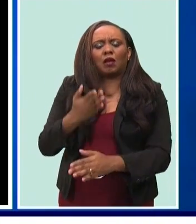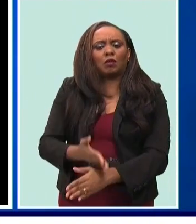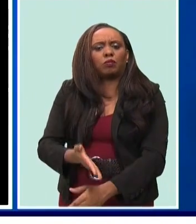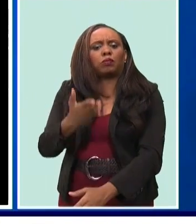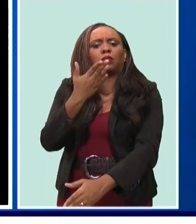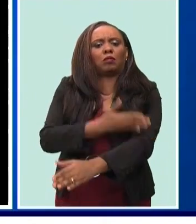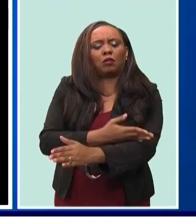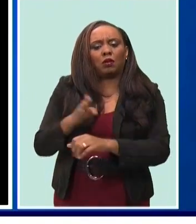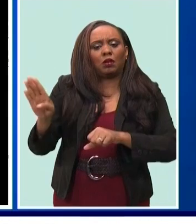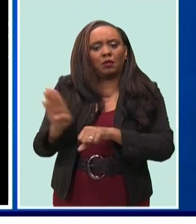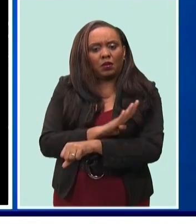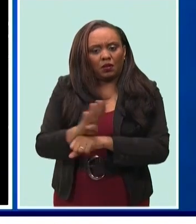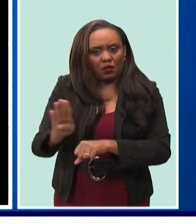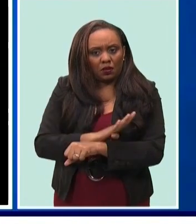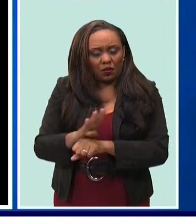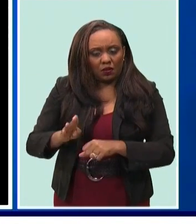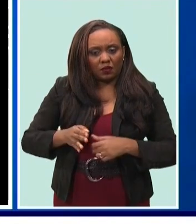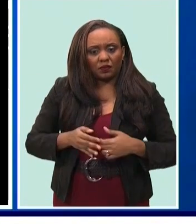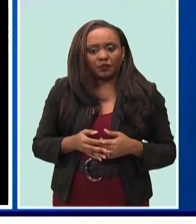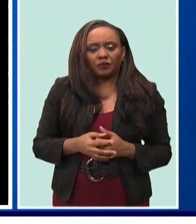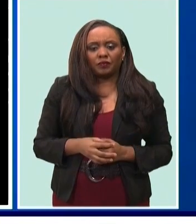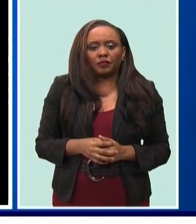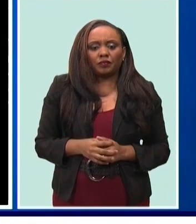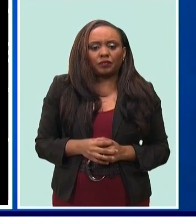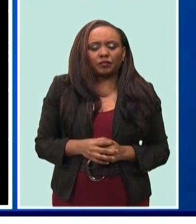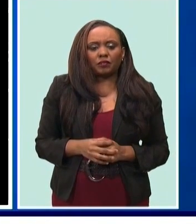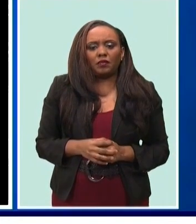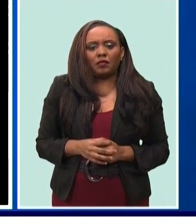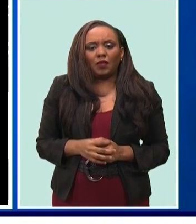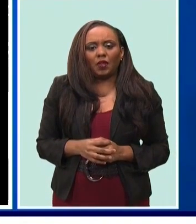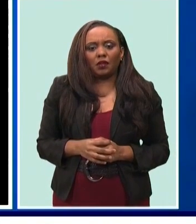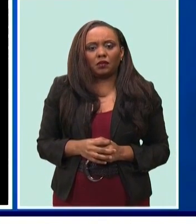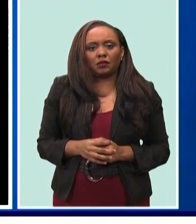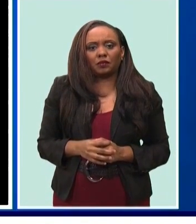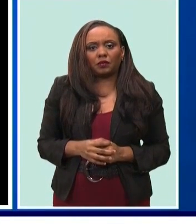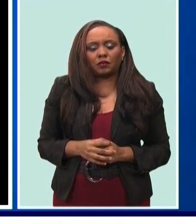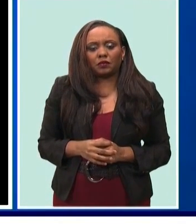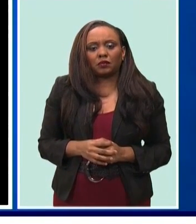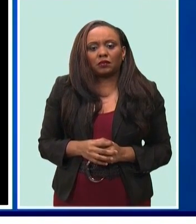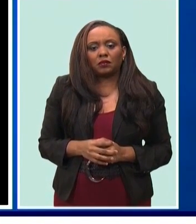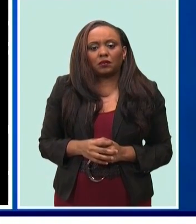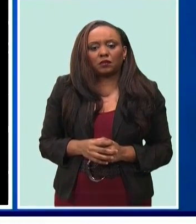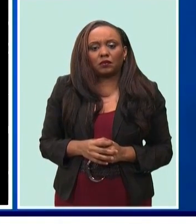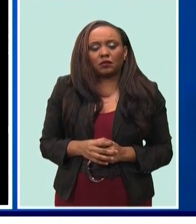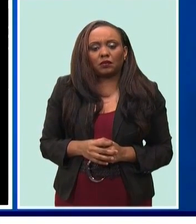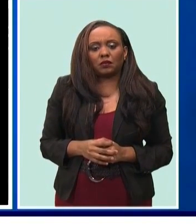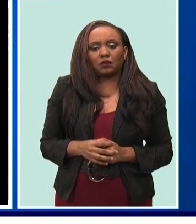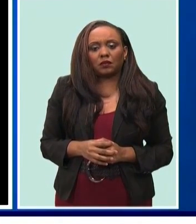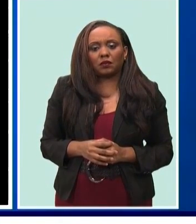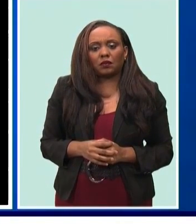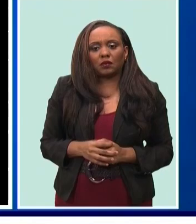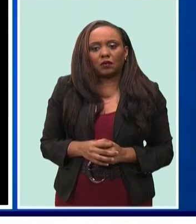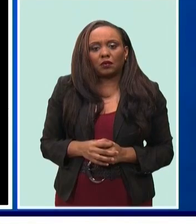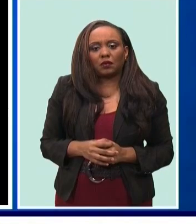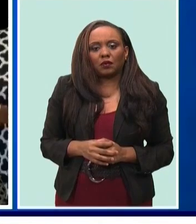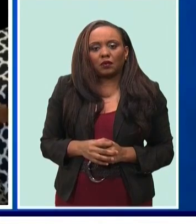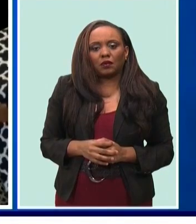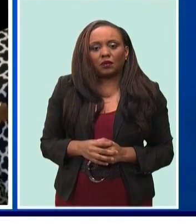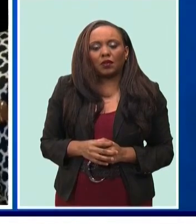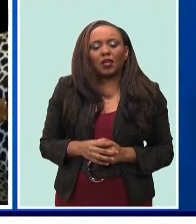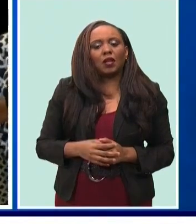enhancing business performance. The full incorporation of women's capacities into labor forces would add